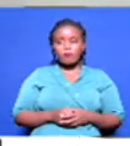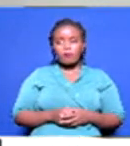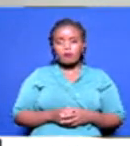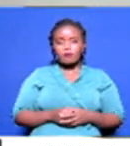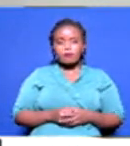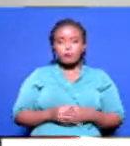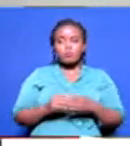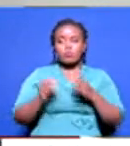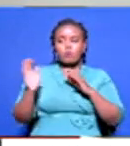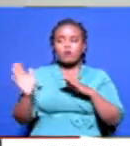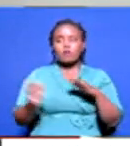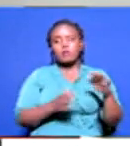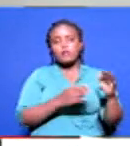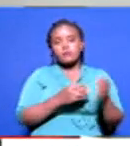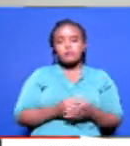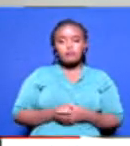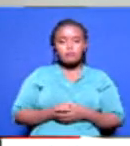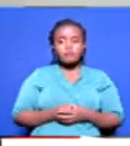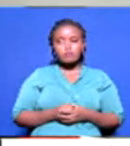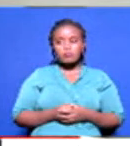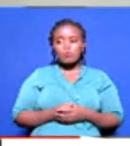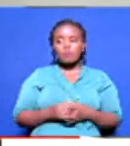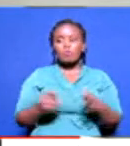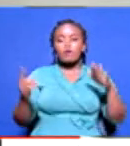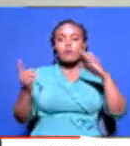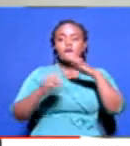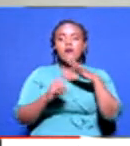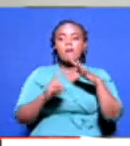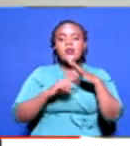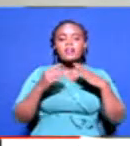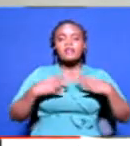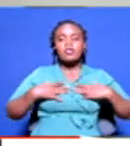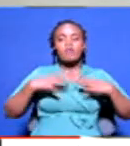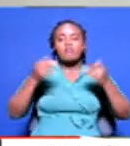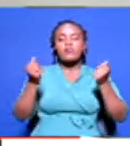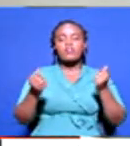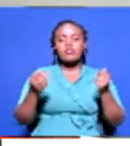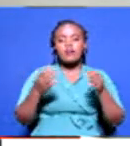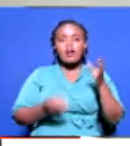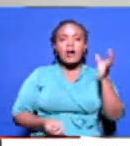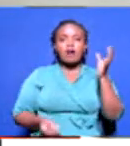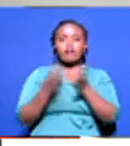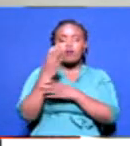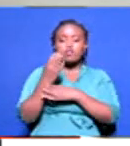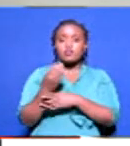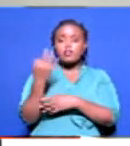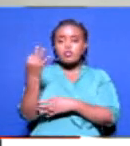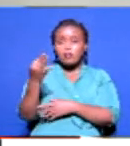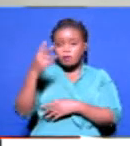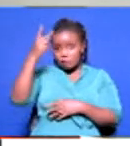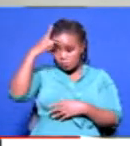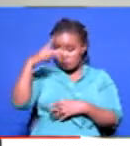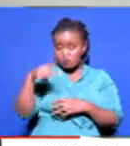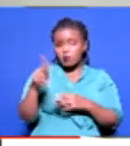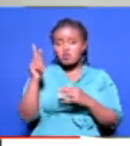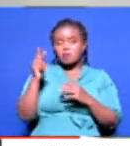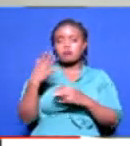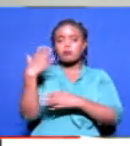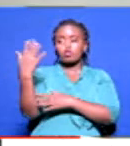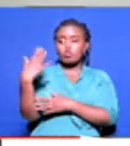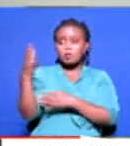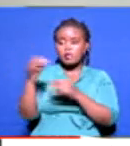Let's stay with health affairs. The Minister of Health has launched 3 policy documents on menstrual hygiene management and